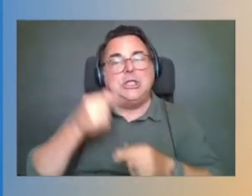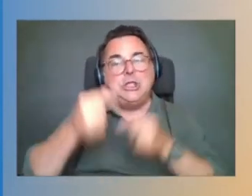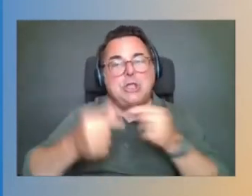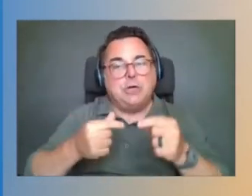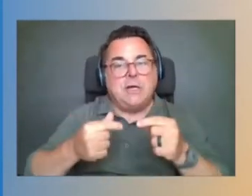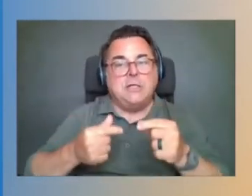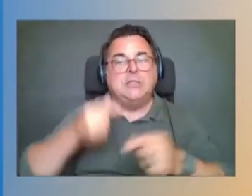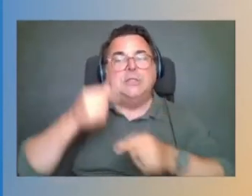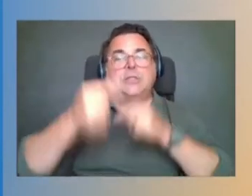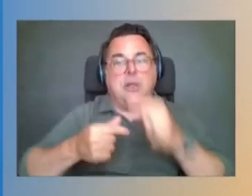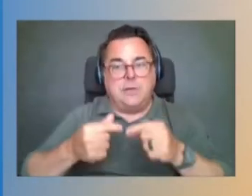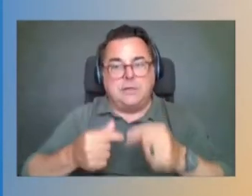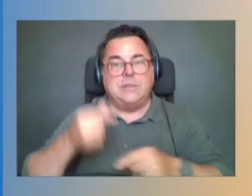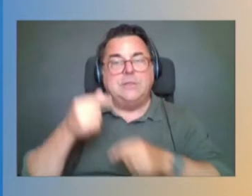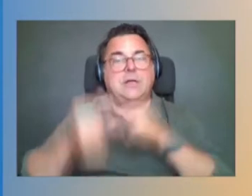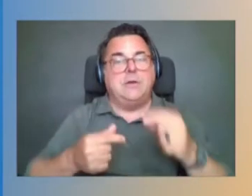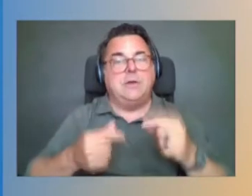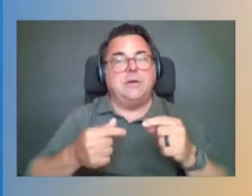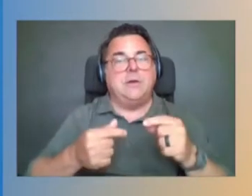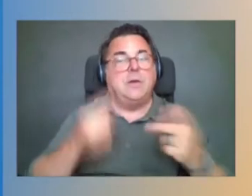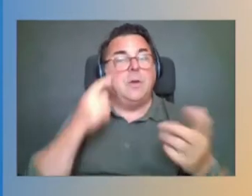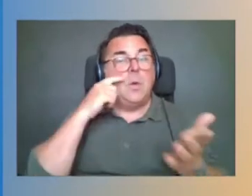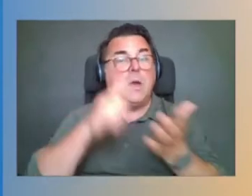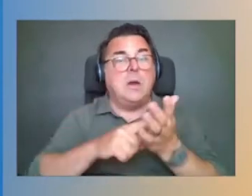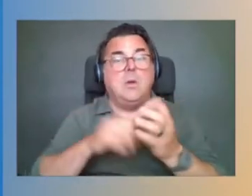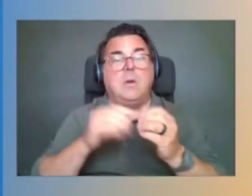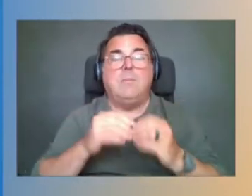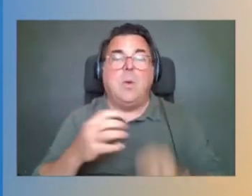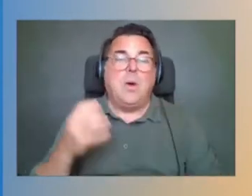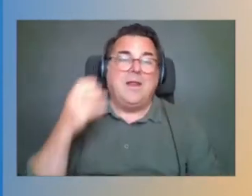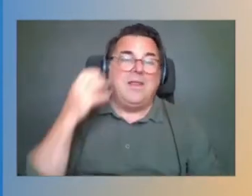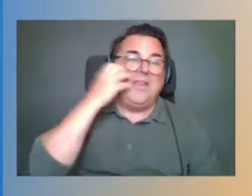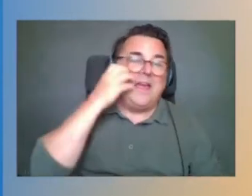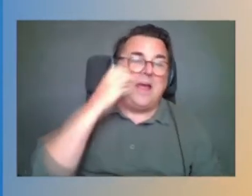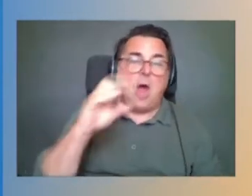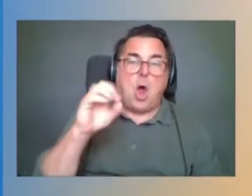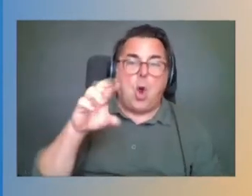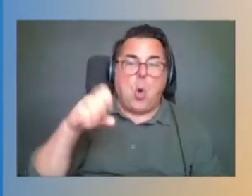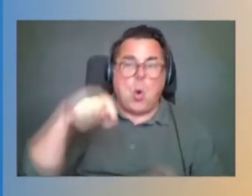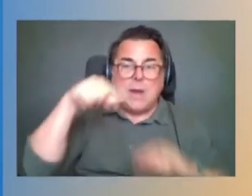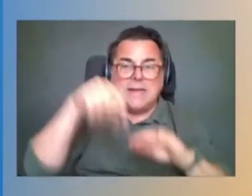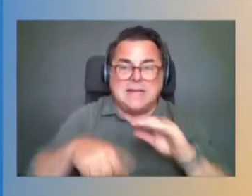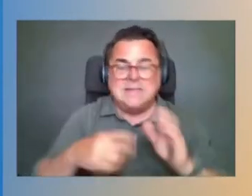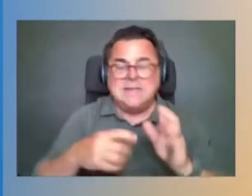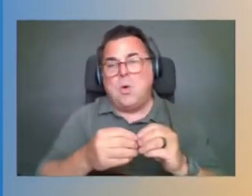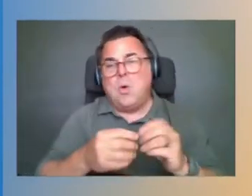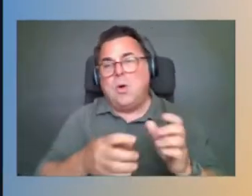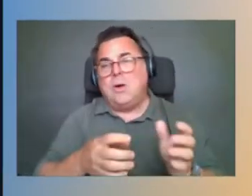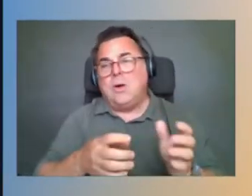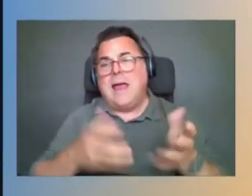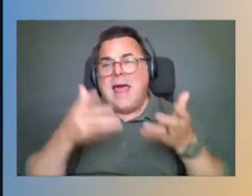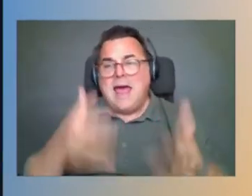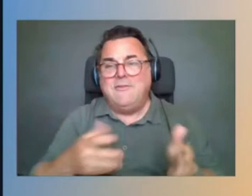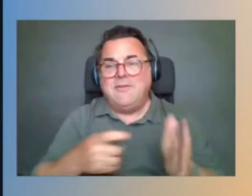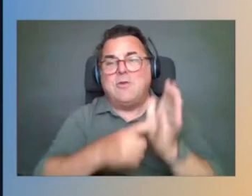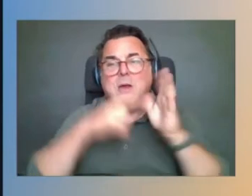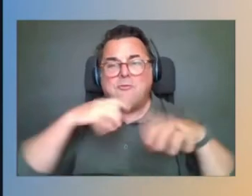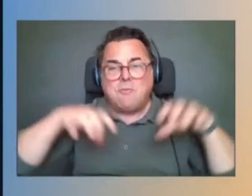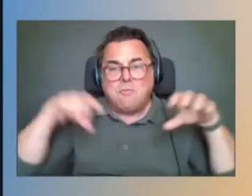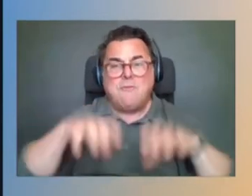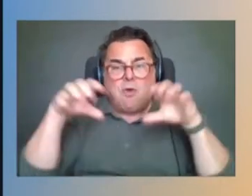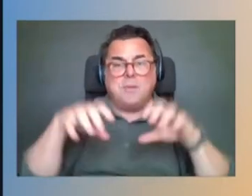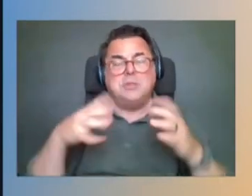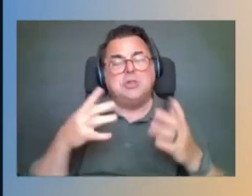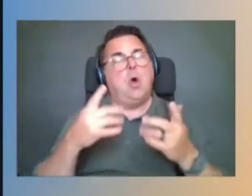generation, we see increasing core density, increasing performance requirements. And so we took the opportunity not just to